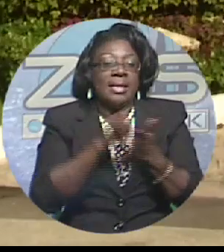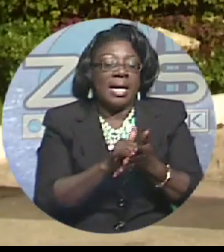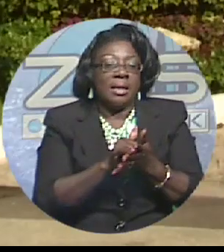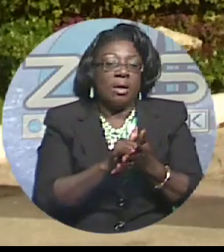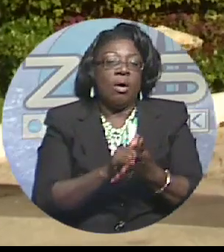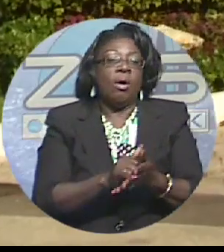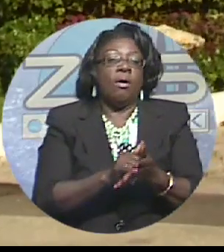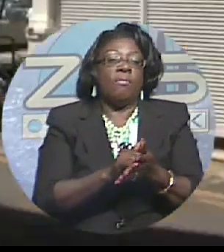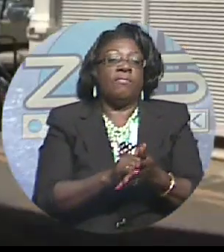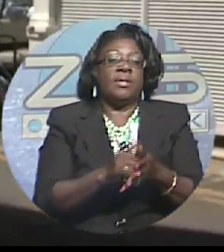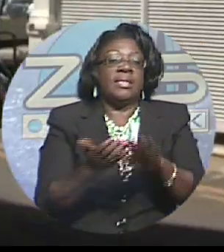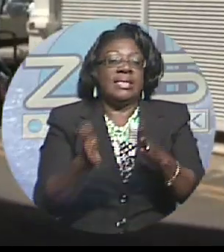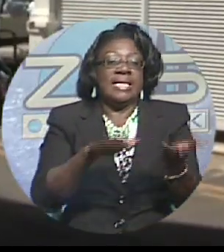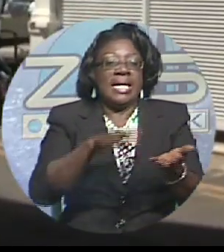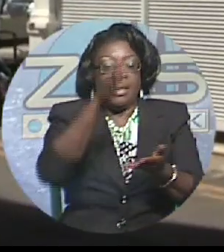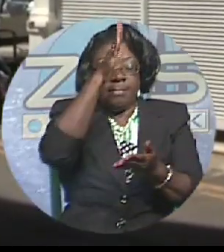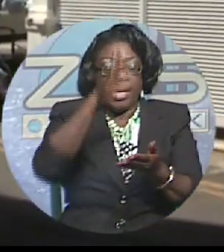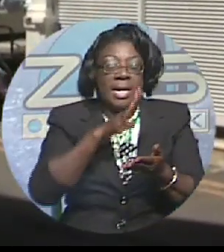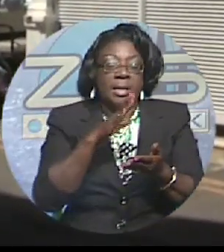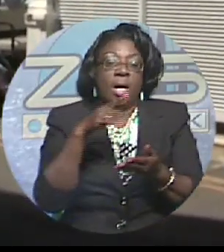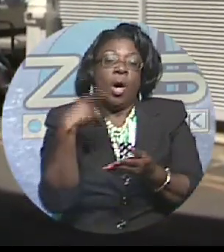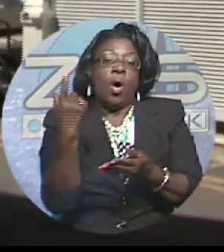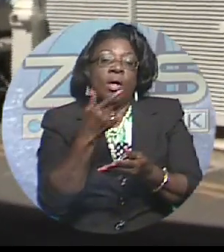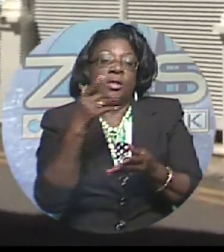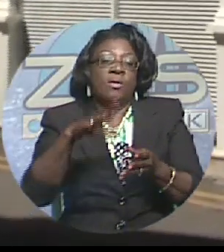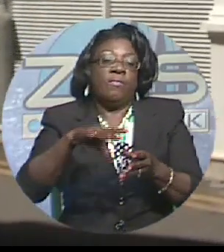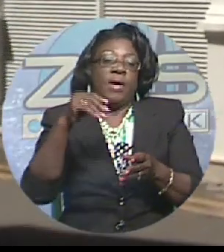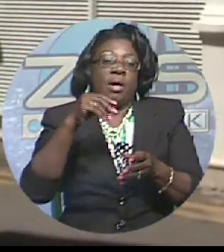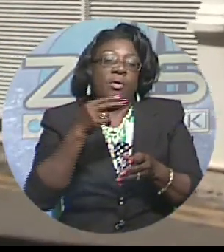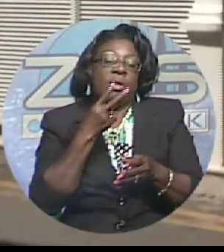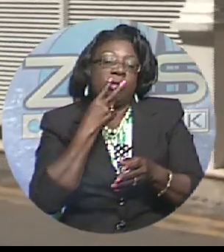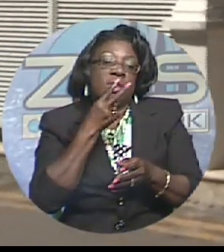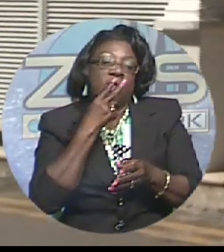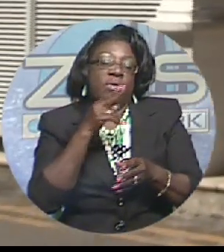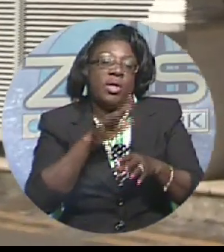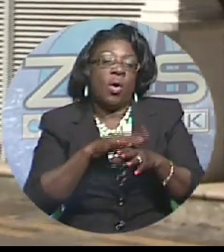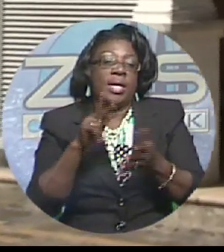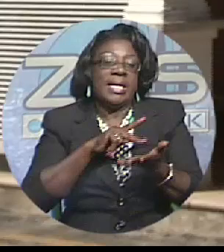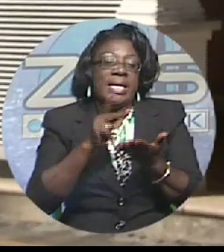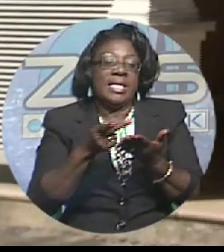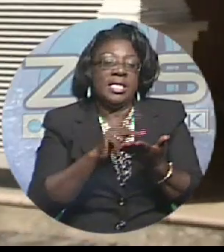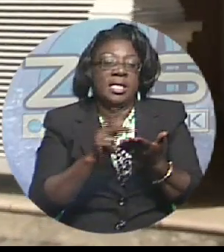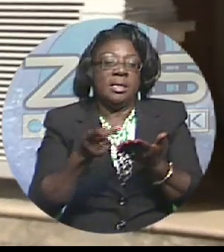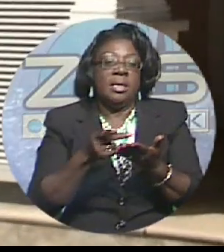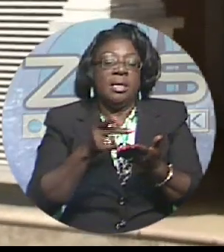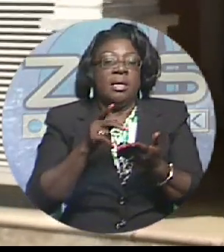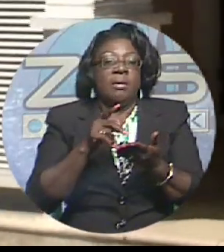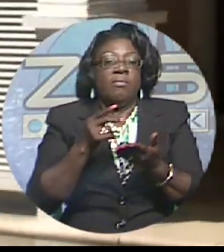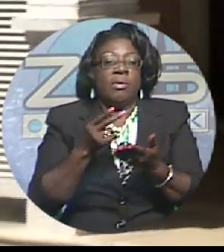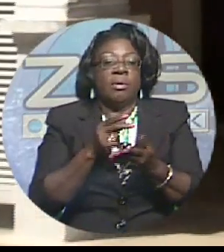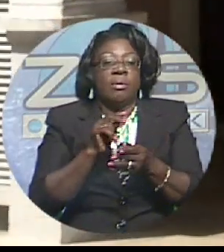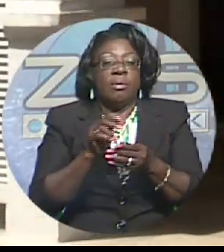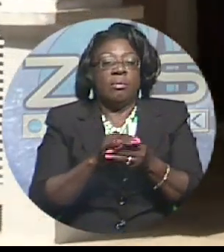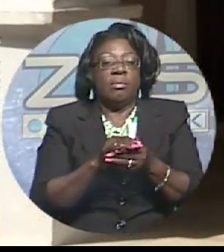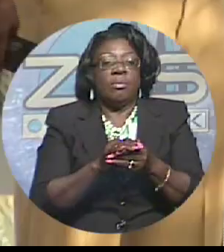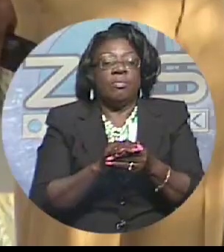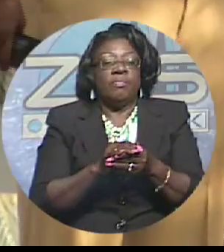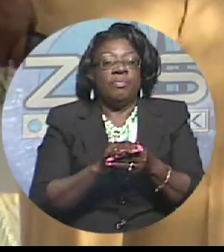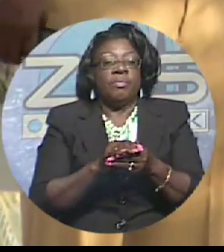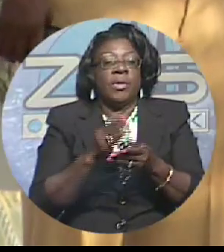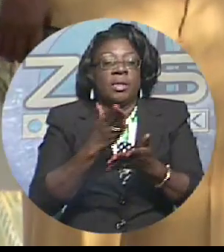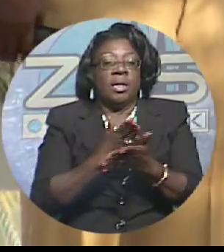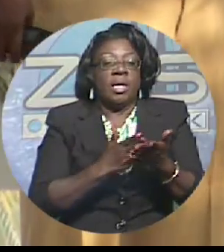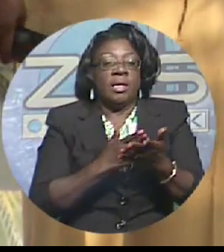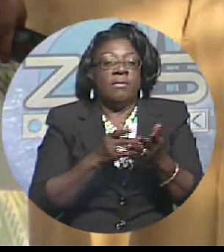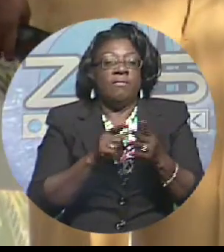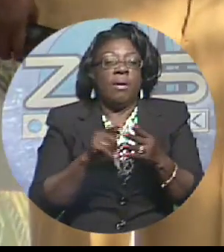deceased was also found on a cigarette on the kitchen counter and on samples cut from the mat footprints. Cuttings from a bedsheet